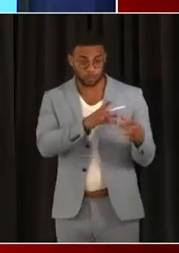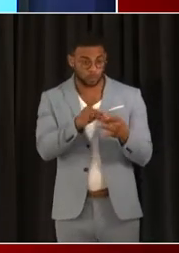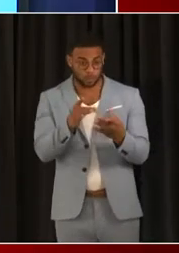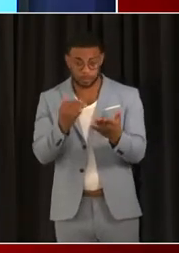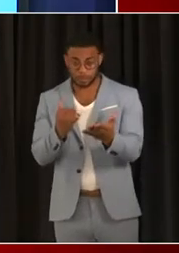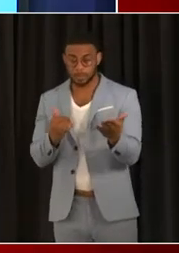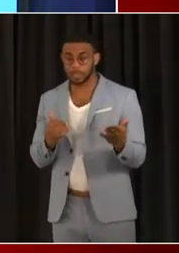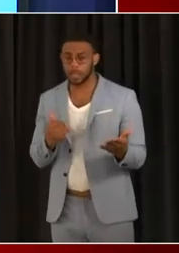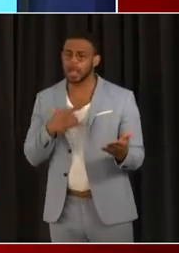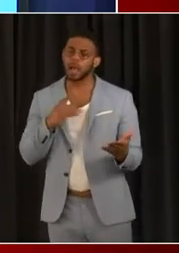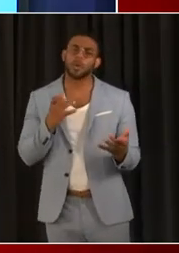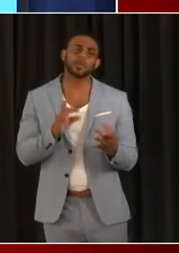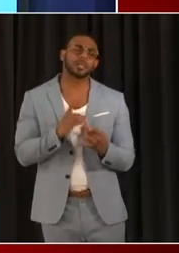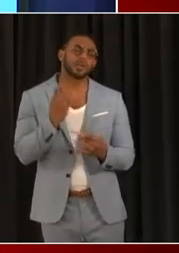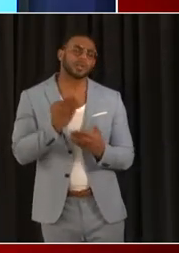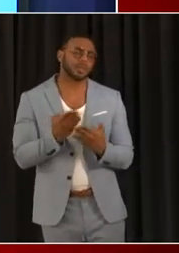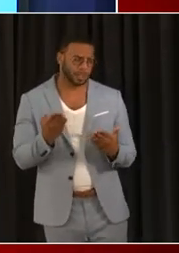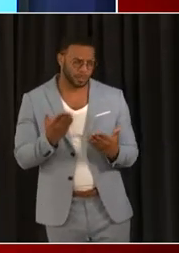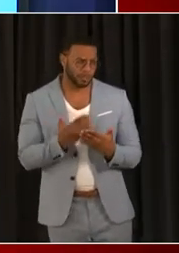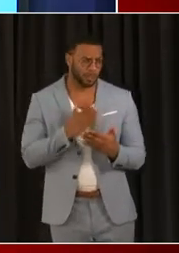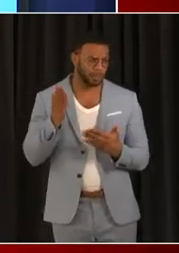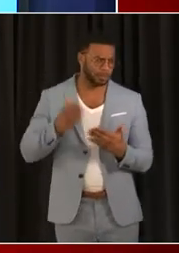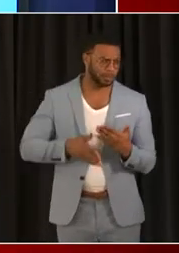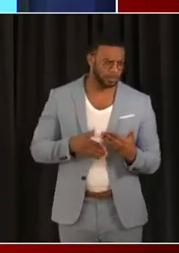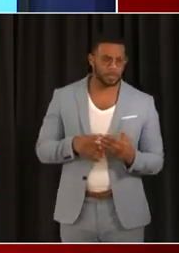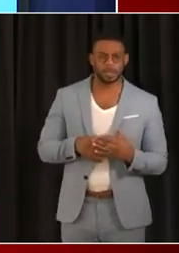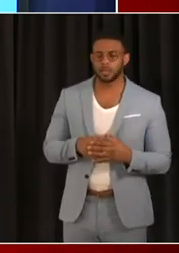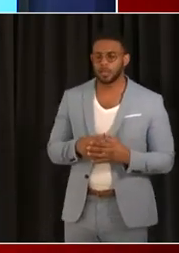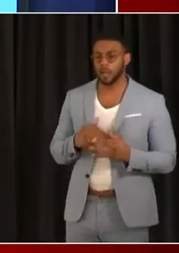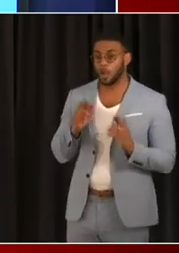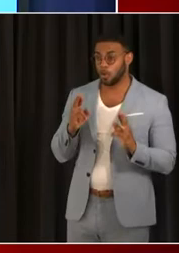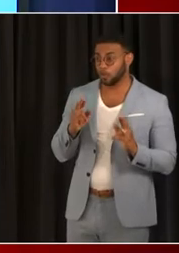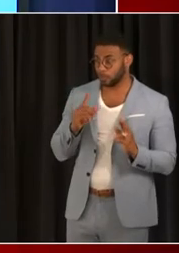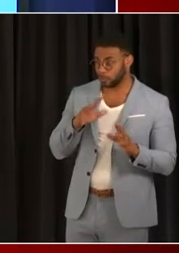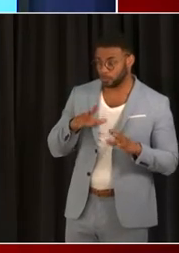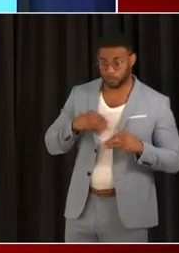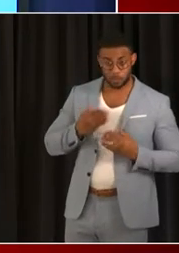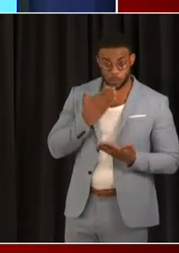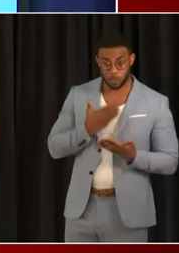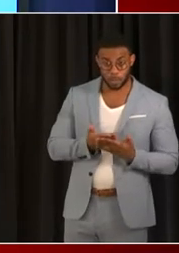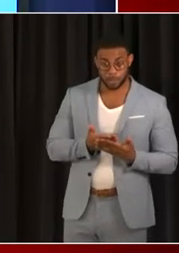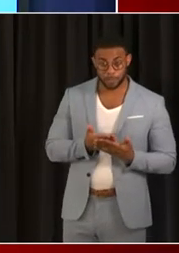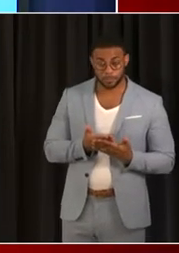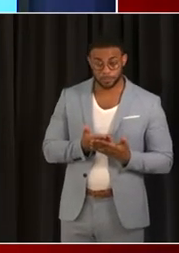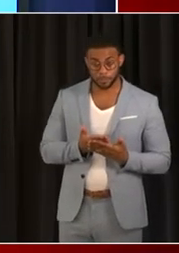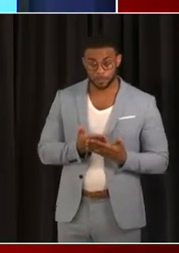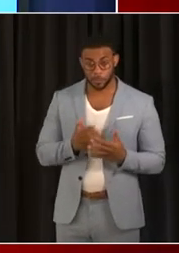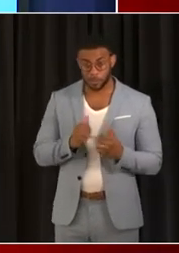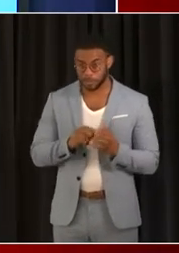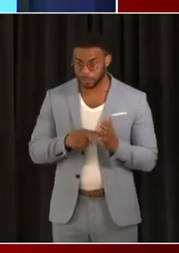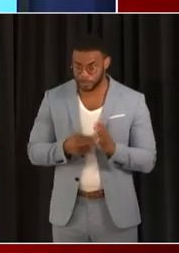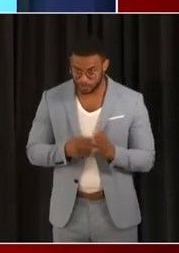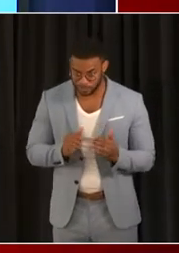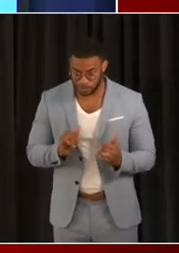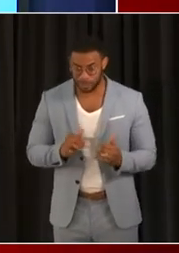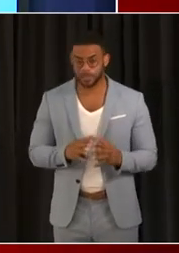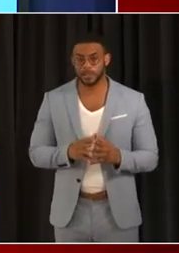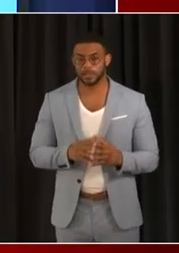have described a little earlier. I do want to say, one thing, and hopefully this will be received well with the intention